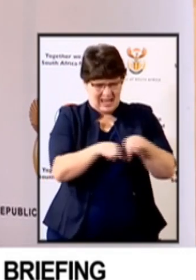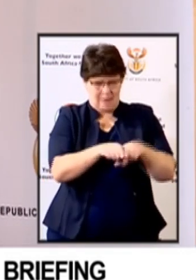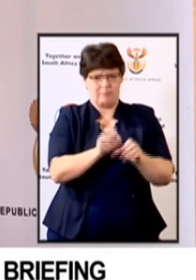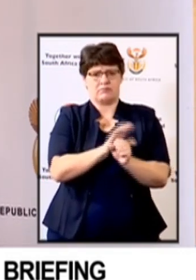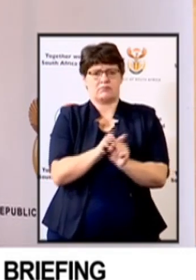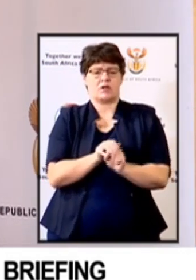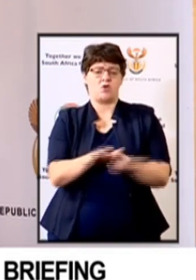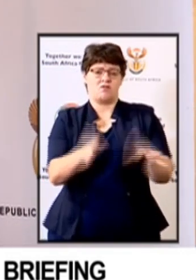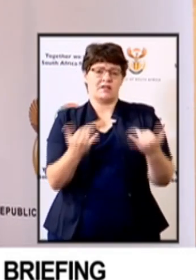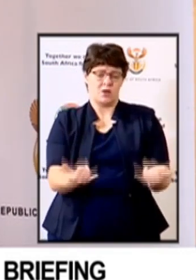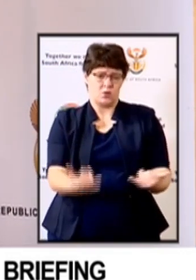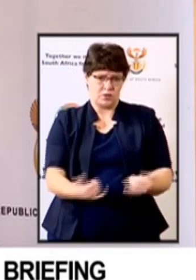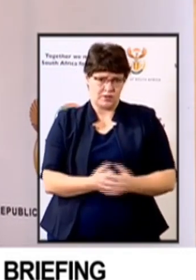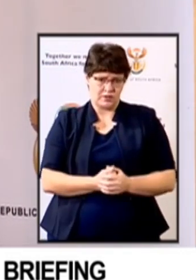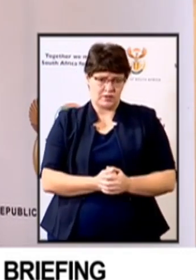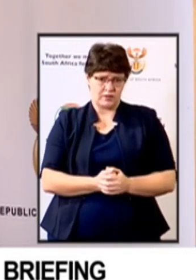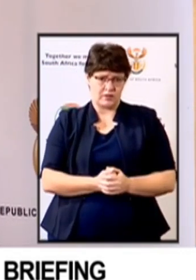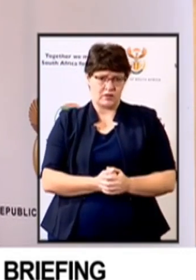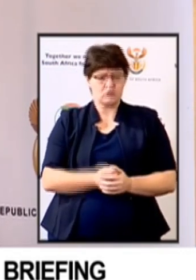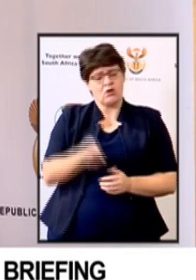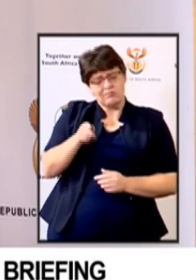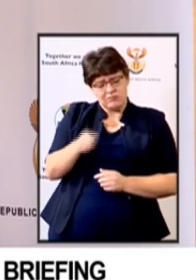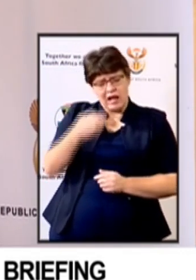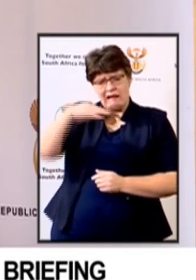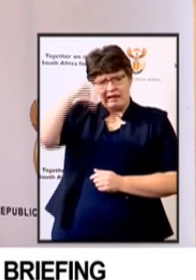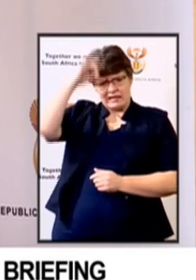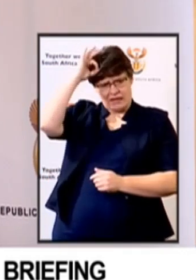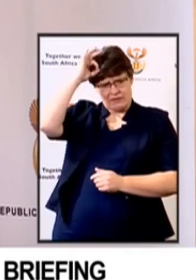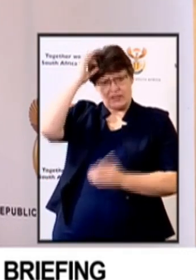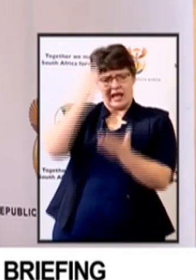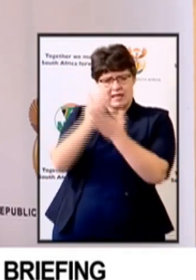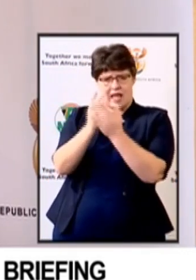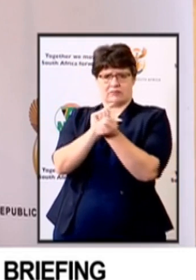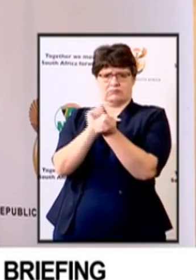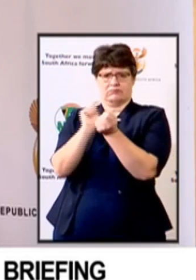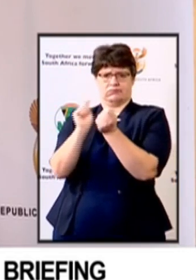The state may re-evolve.